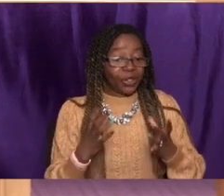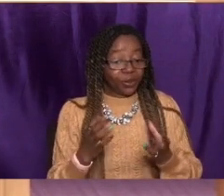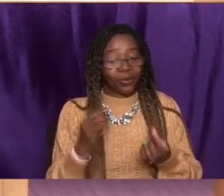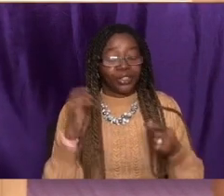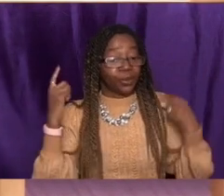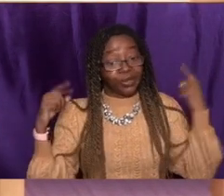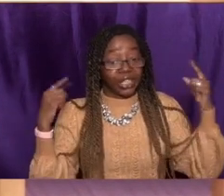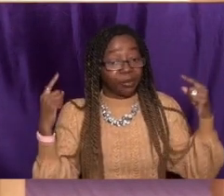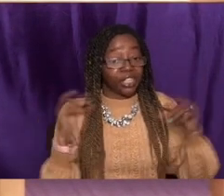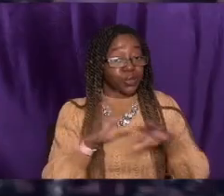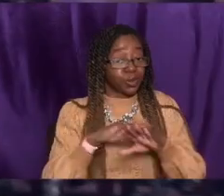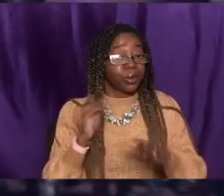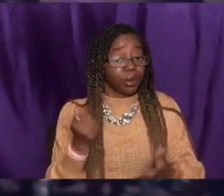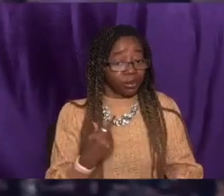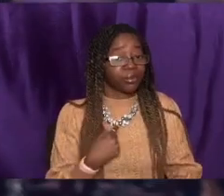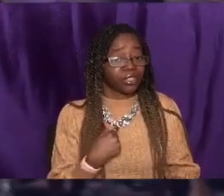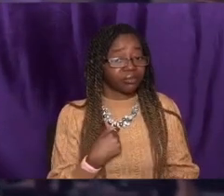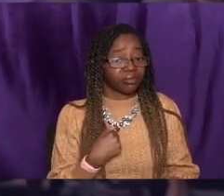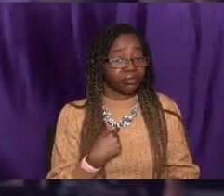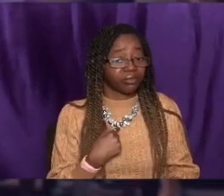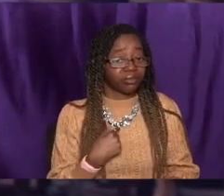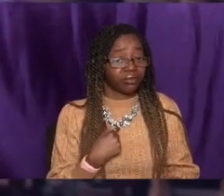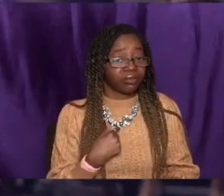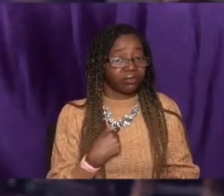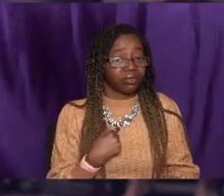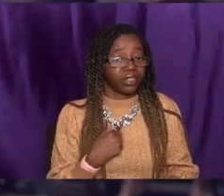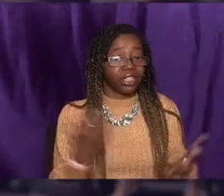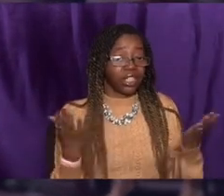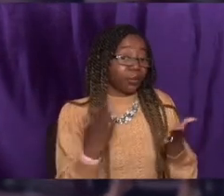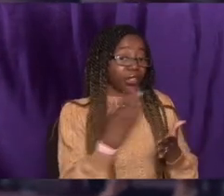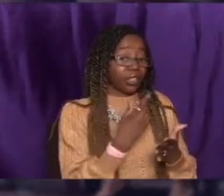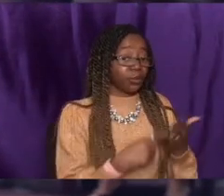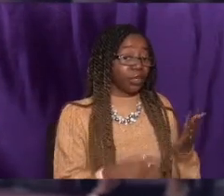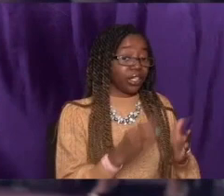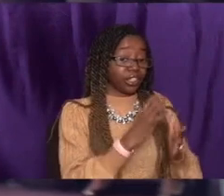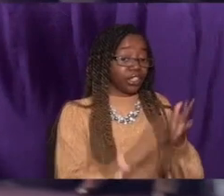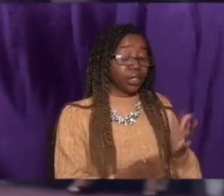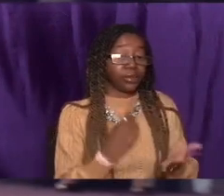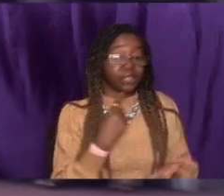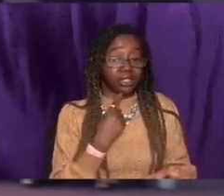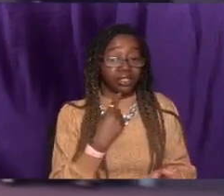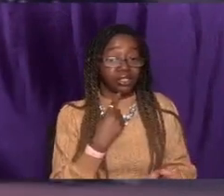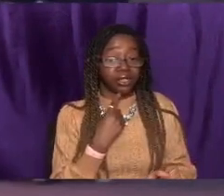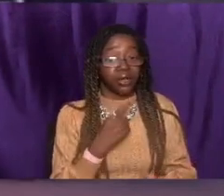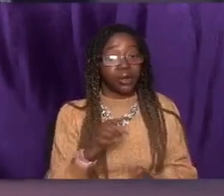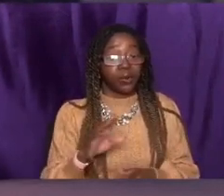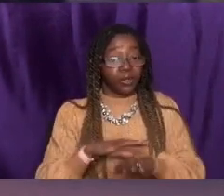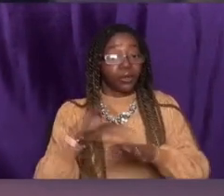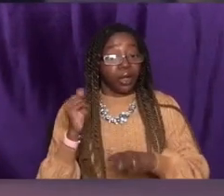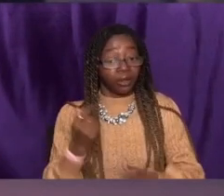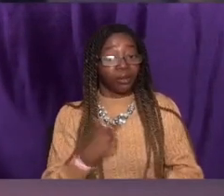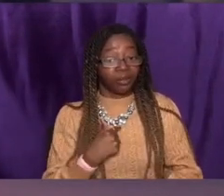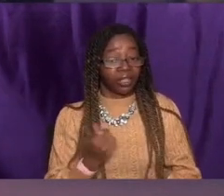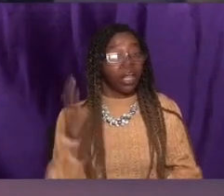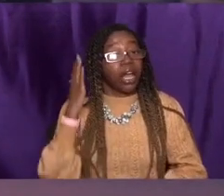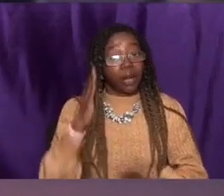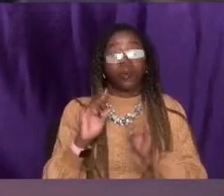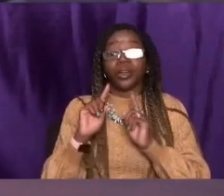When you call on me, look at what the psalmist says. When you call on me, I will